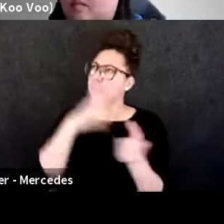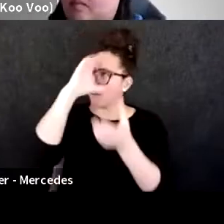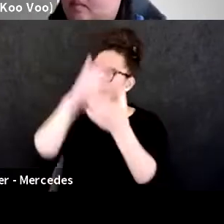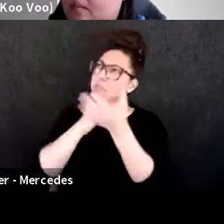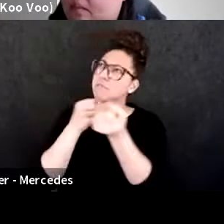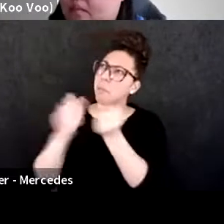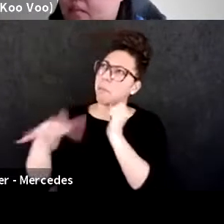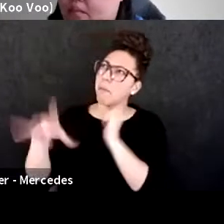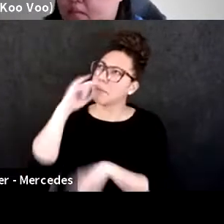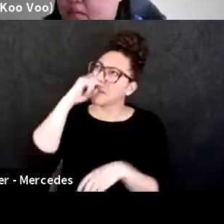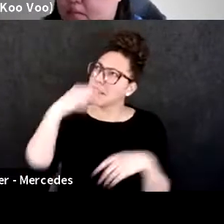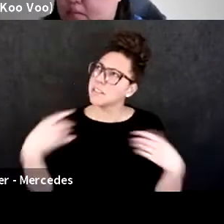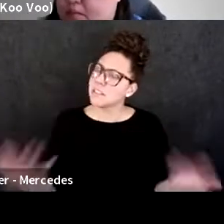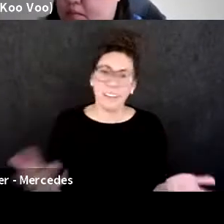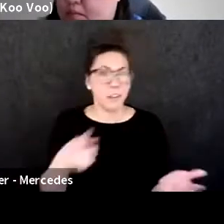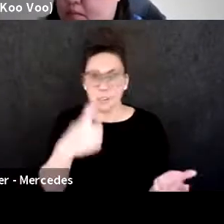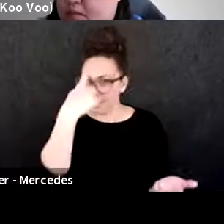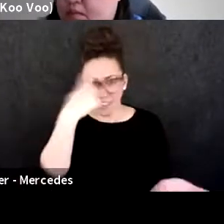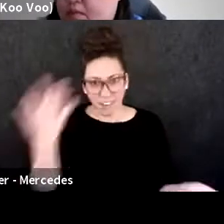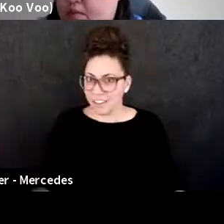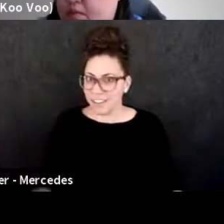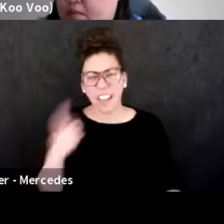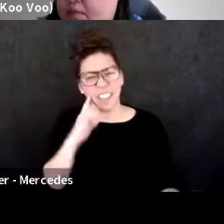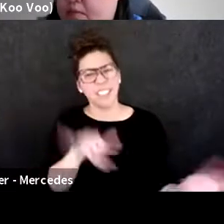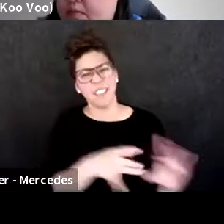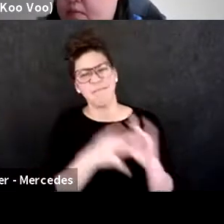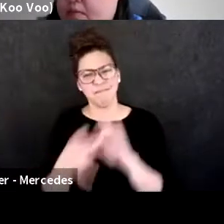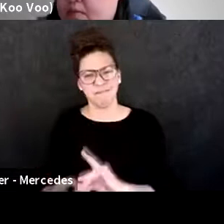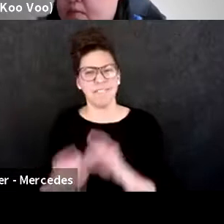kids. I think it resonates with a lot of Asian Americans in